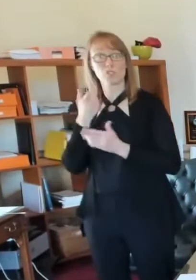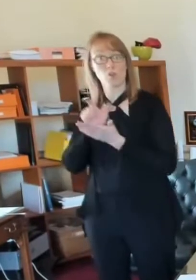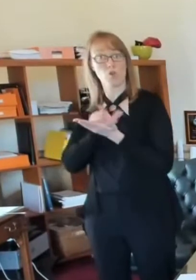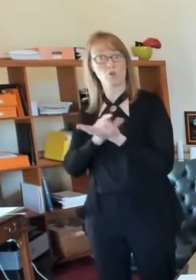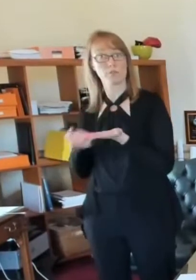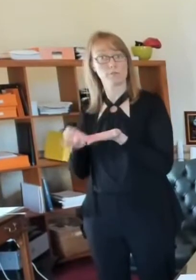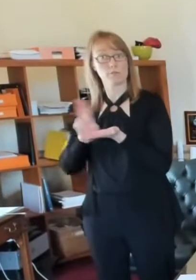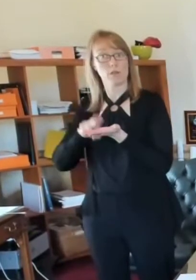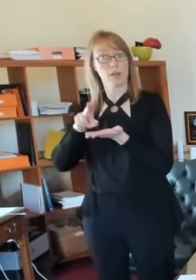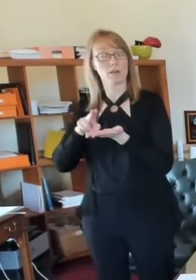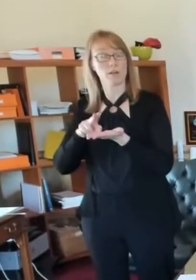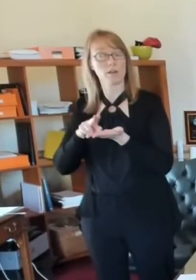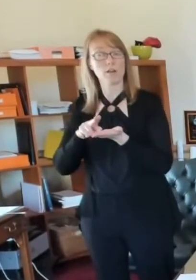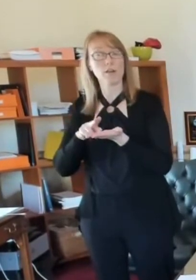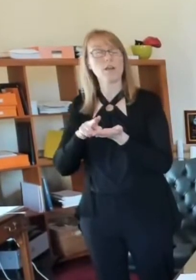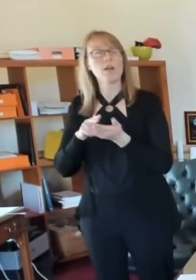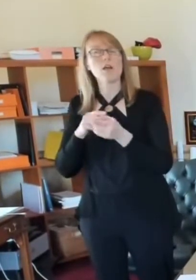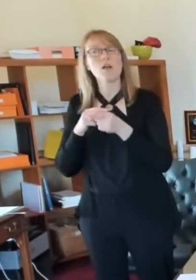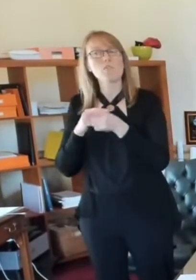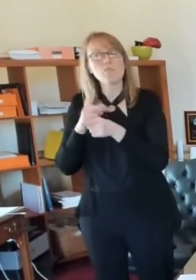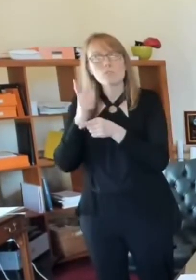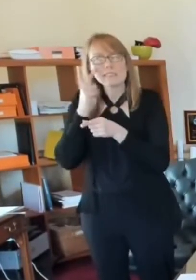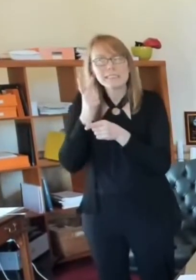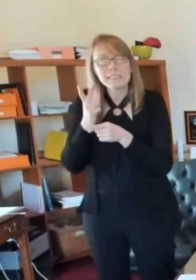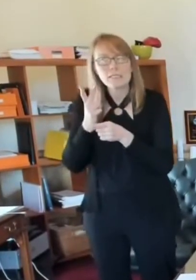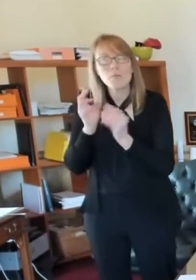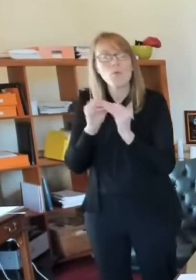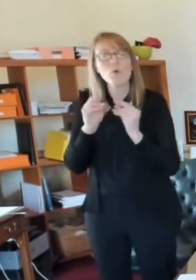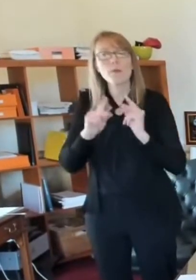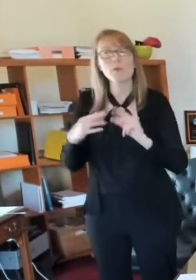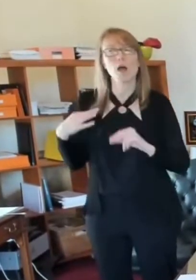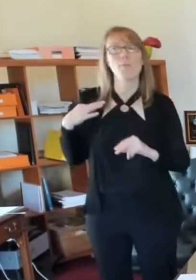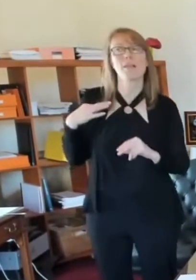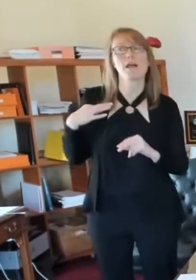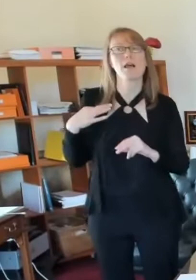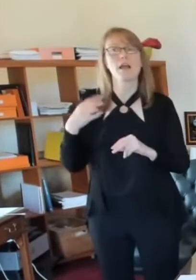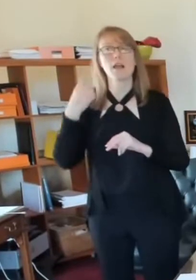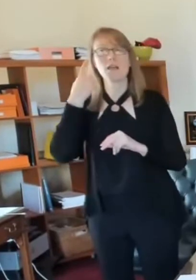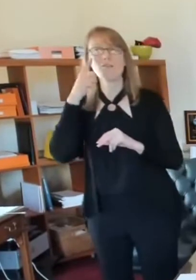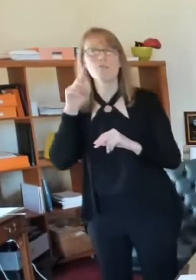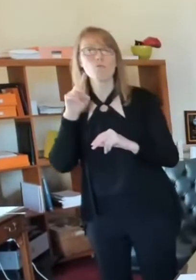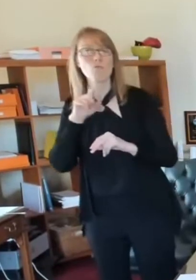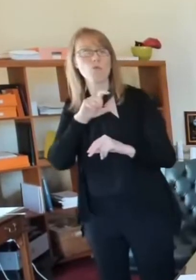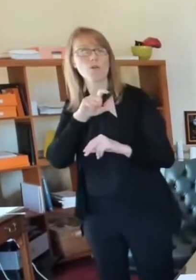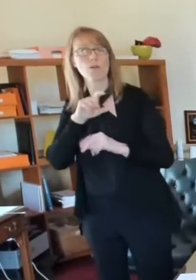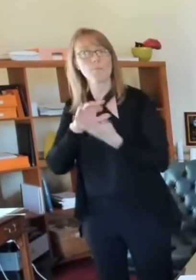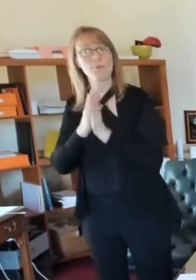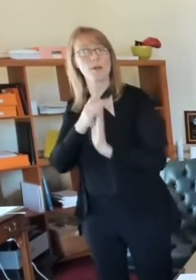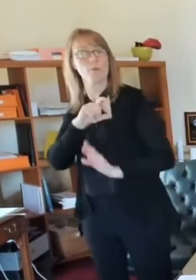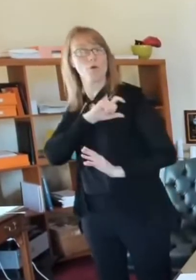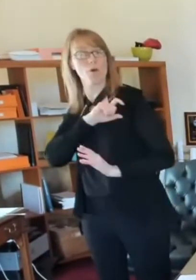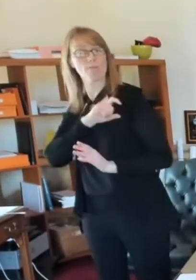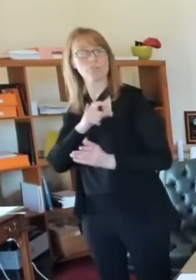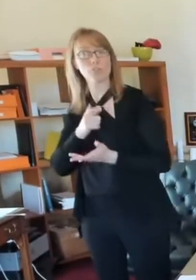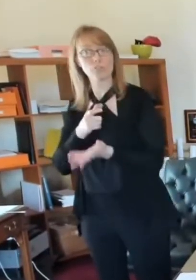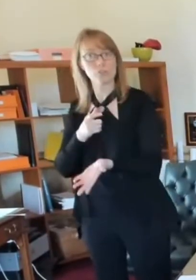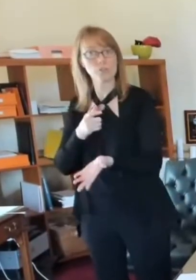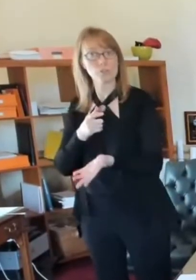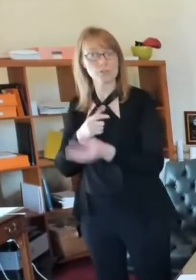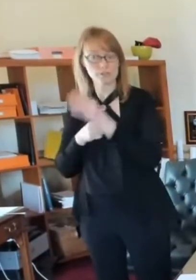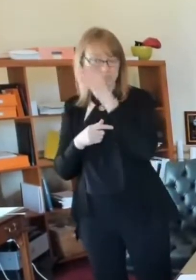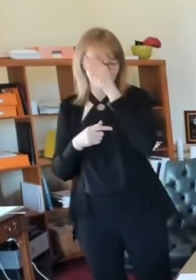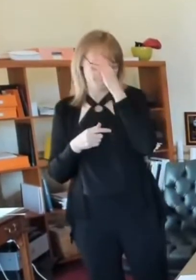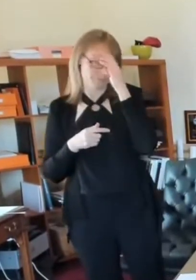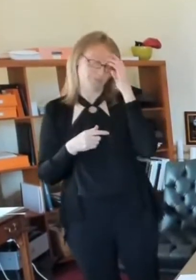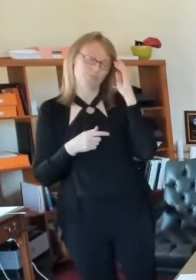seen any new applicants yet apply to the police department? There are always applicants, and from what I understand,